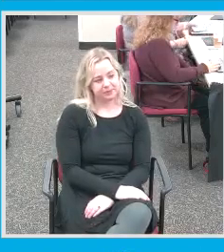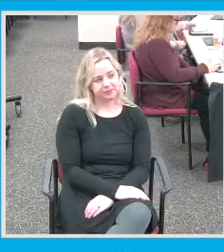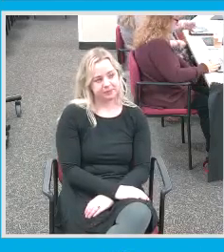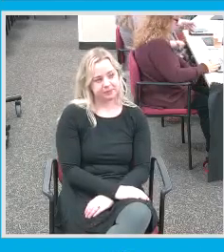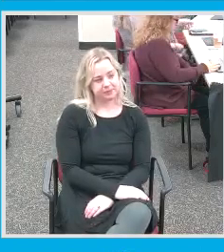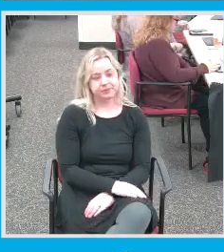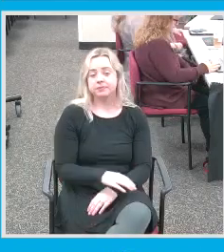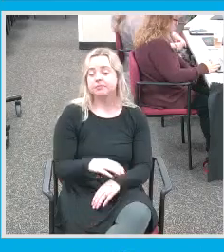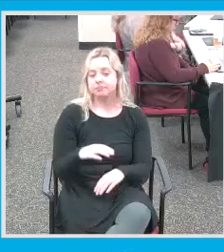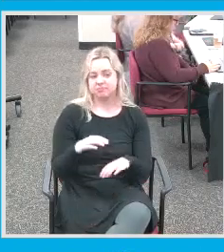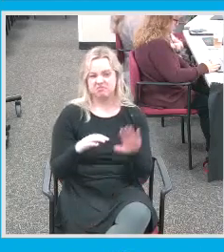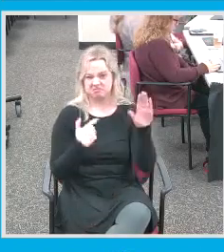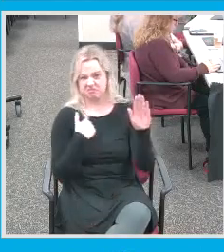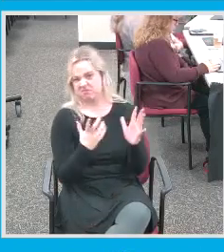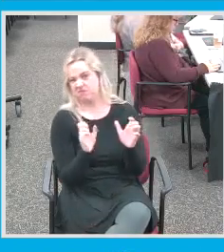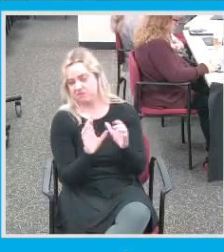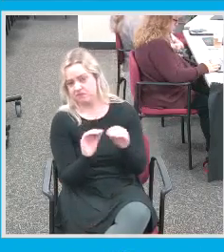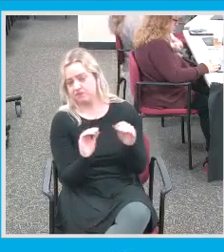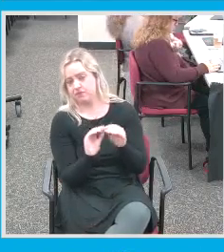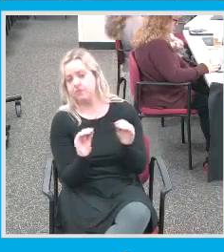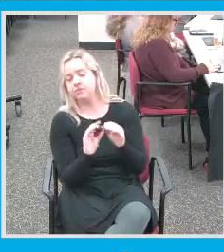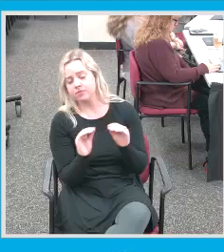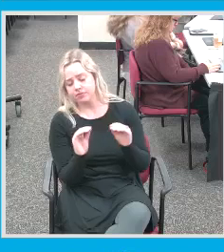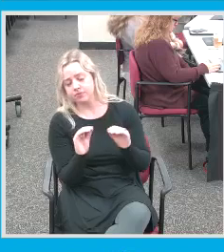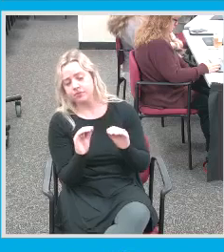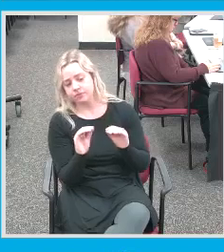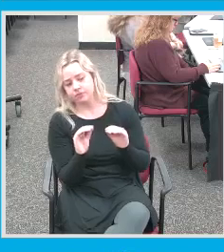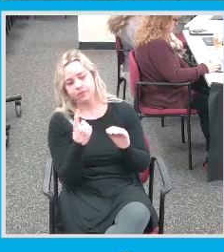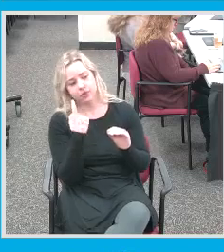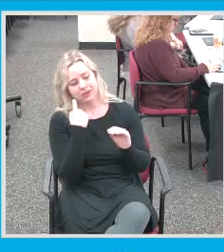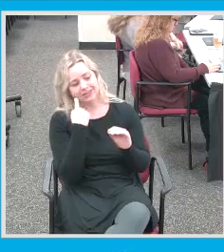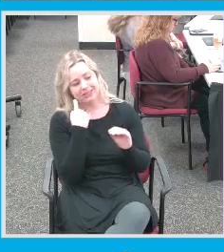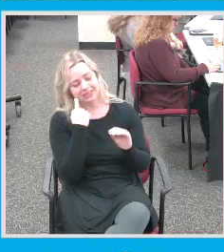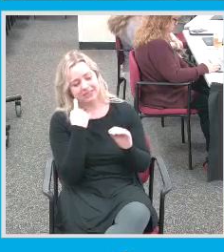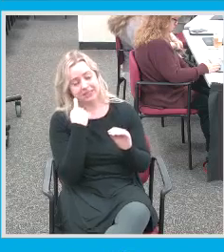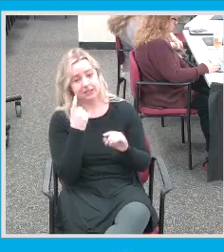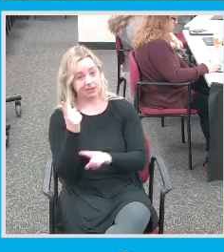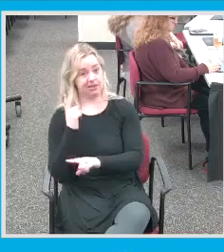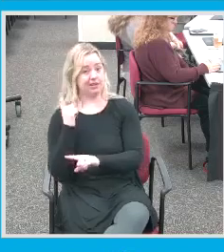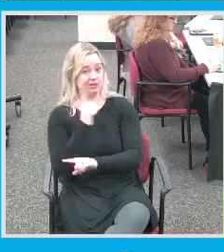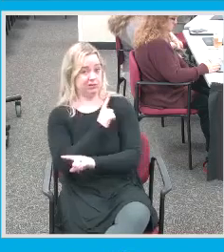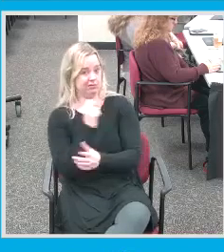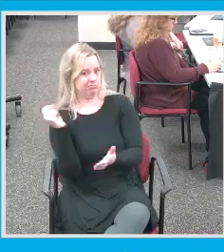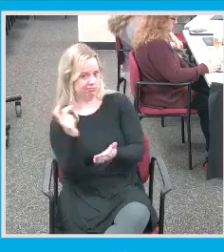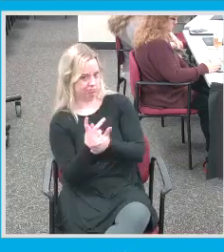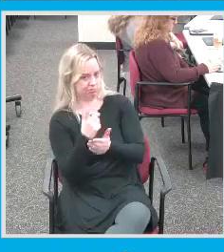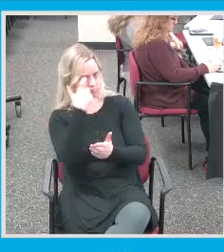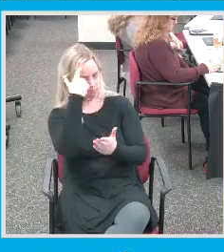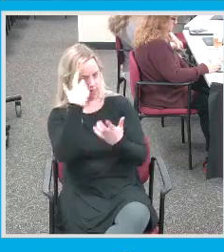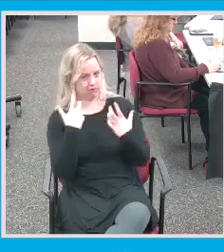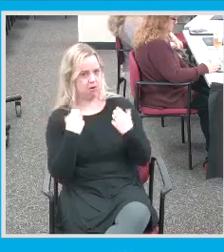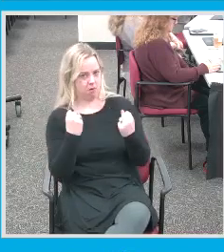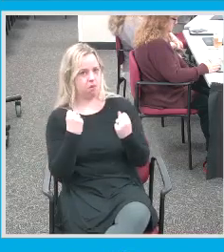Go ahead. I would just like to make a comment that follows on that. So recently in the legislature, they passed a mental health